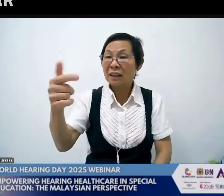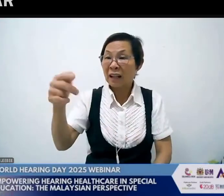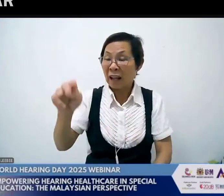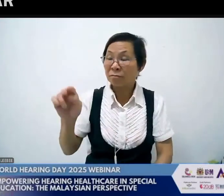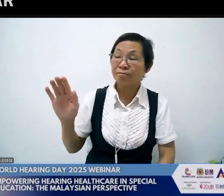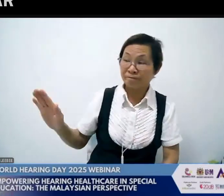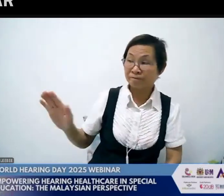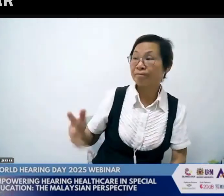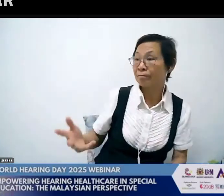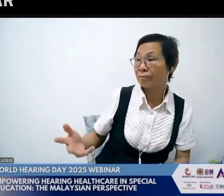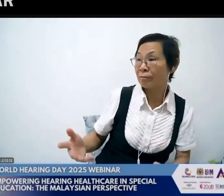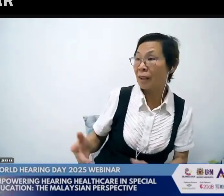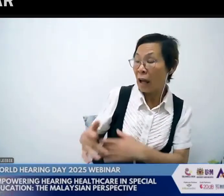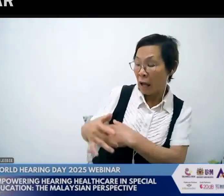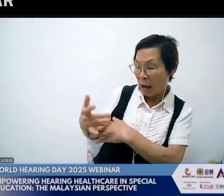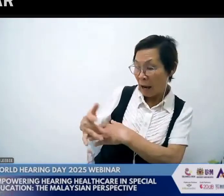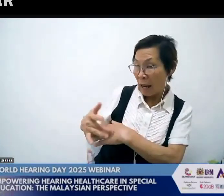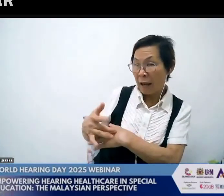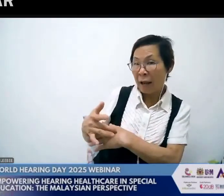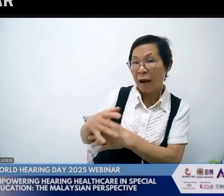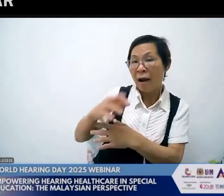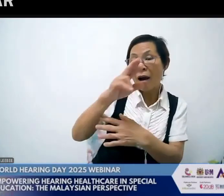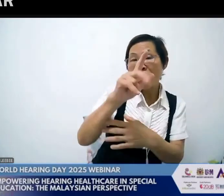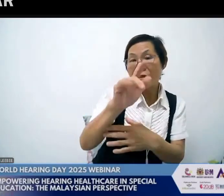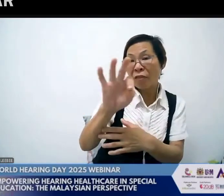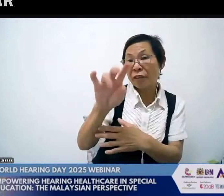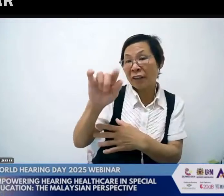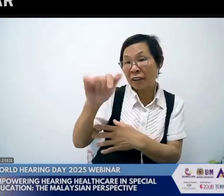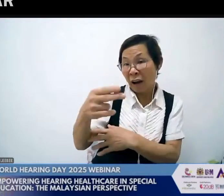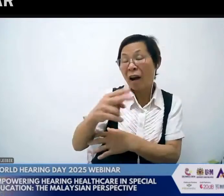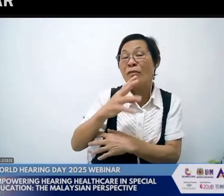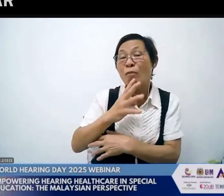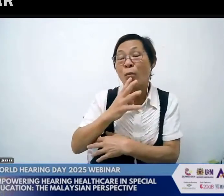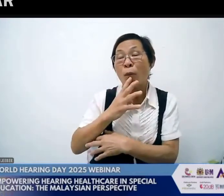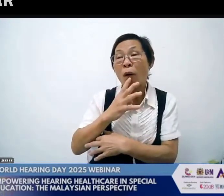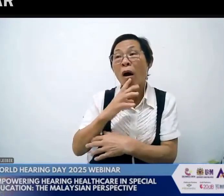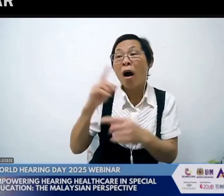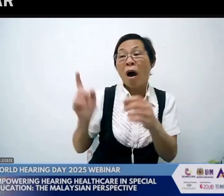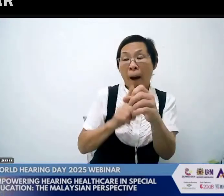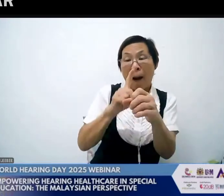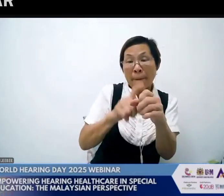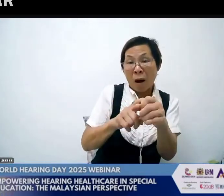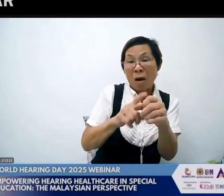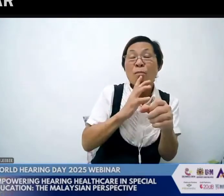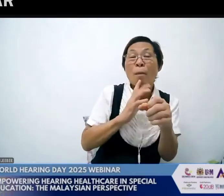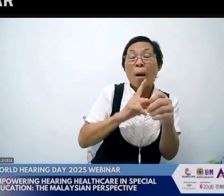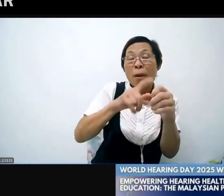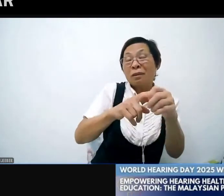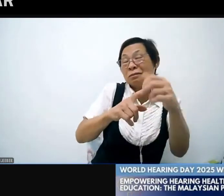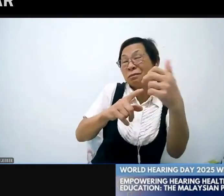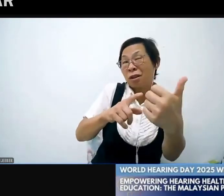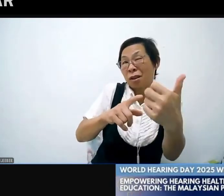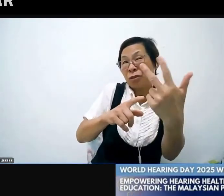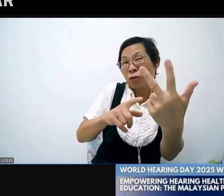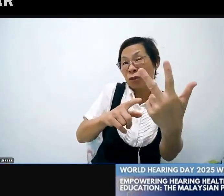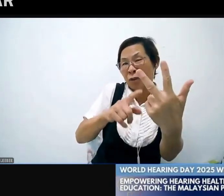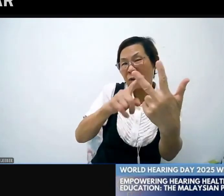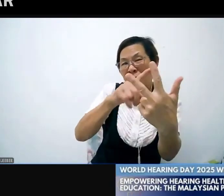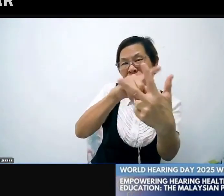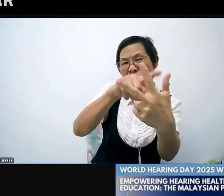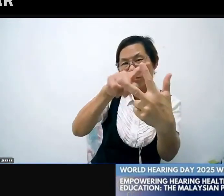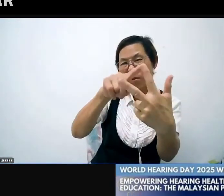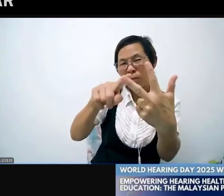So earlier, Dr. Rafidah mentioned about three main common